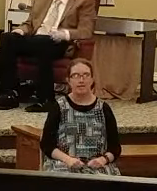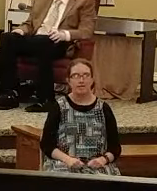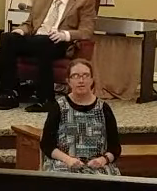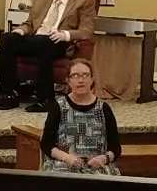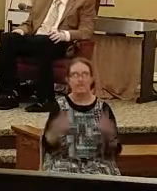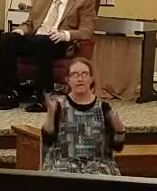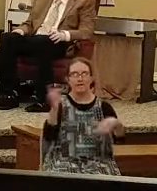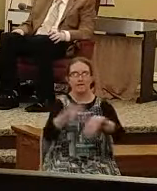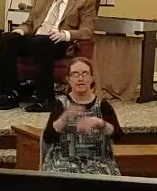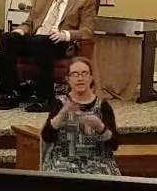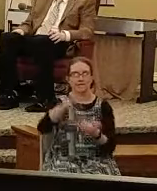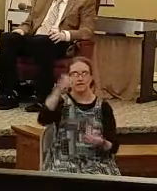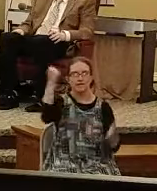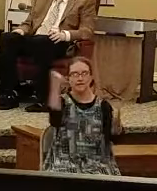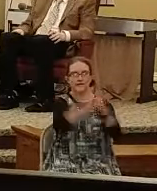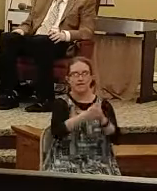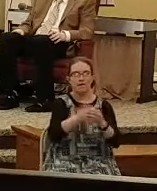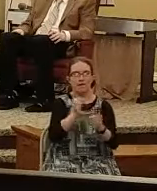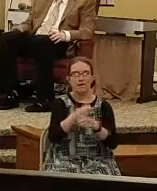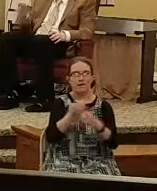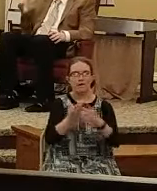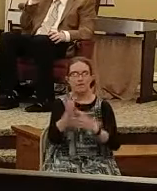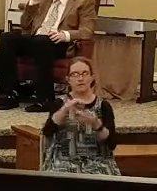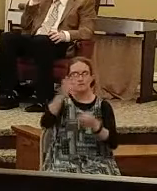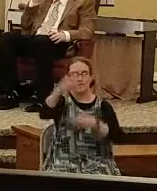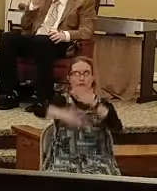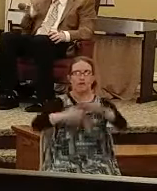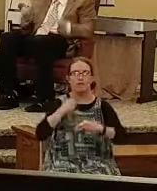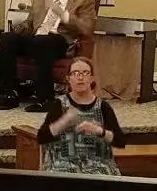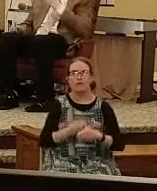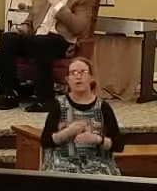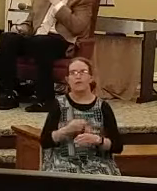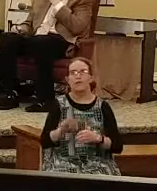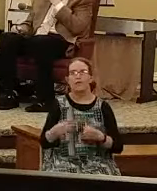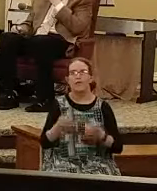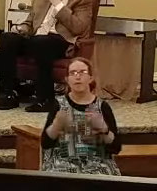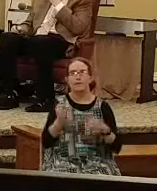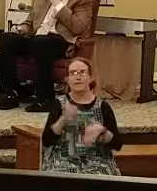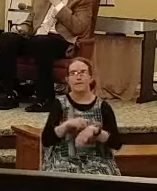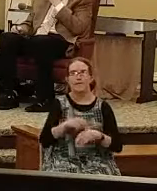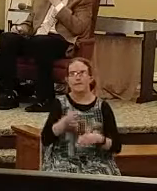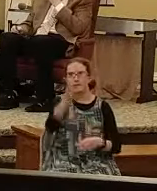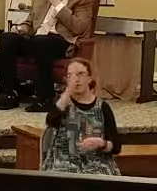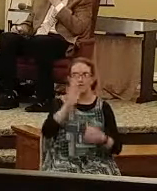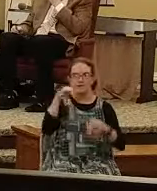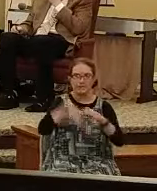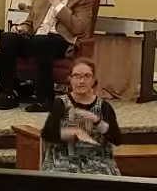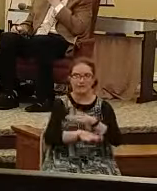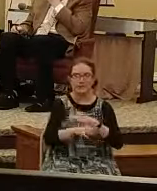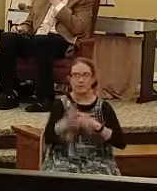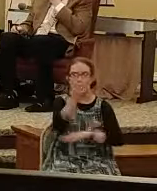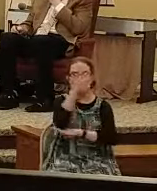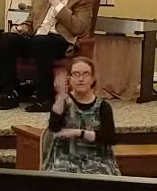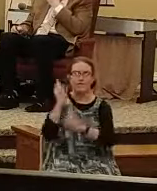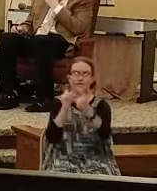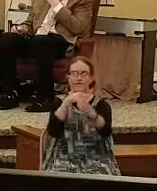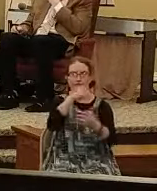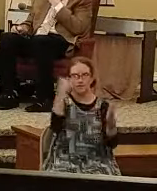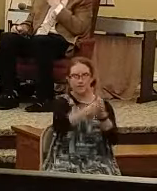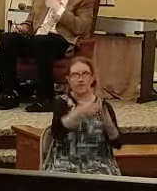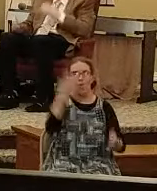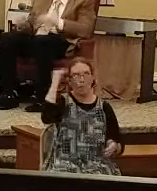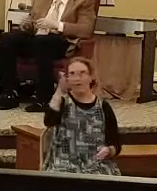many times the spiritual attacks are generated in the spiritual world, and often it's God's Spirit that leads us directly into the wilderness to face the attack. Why would God